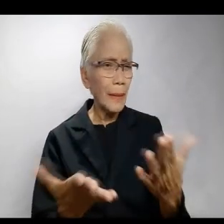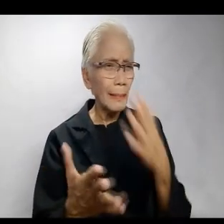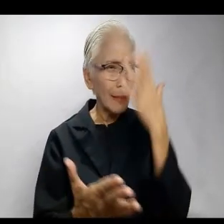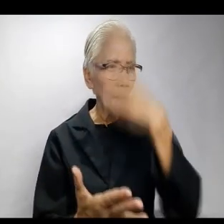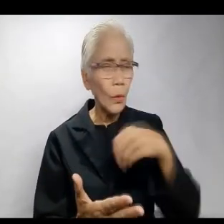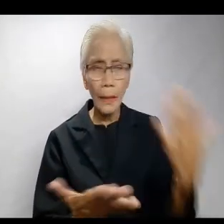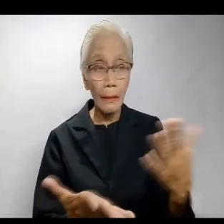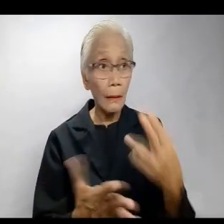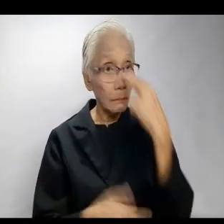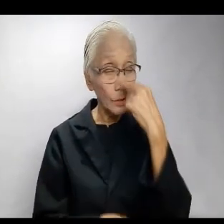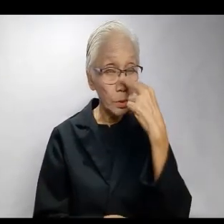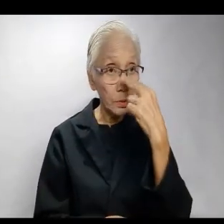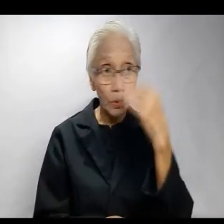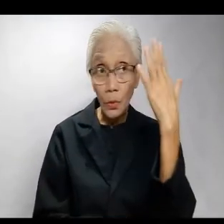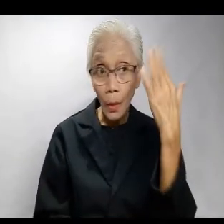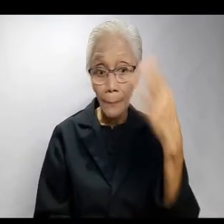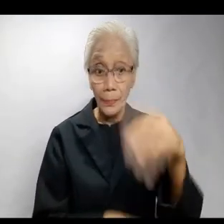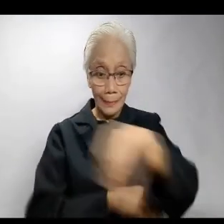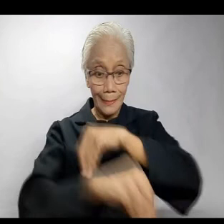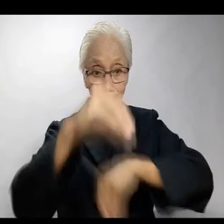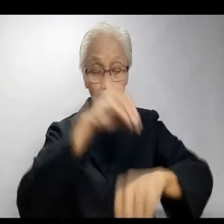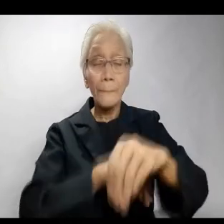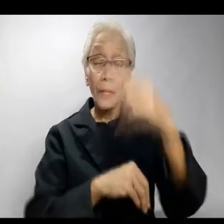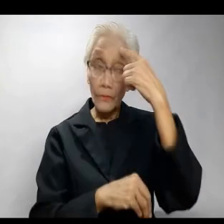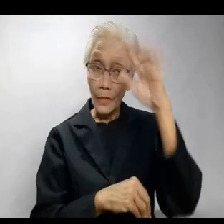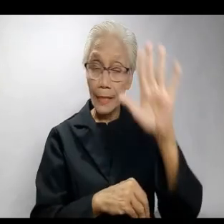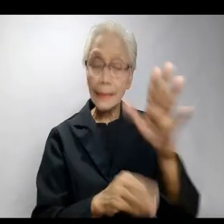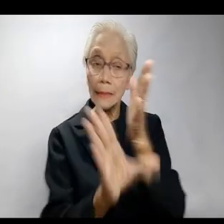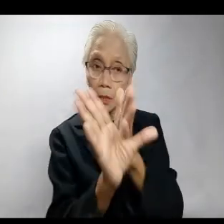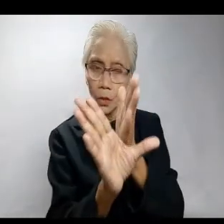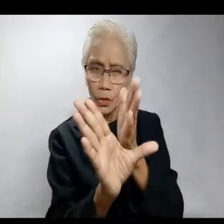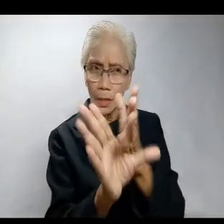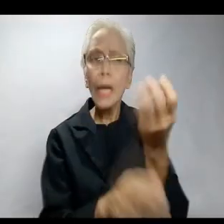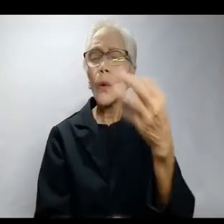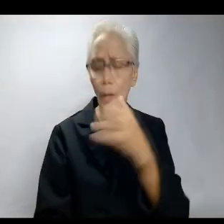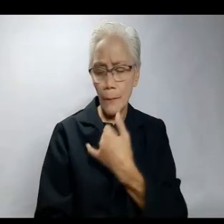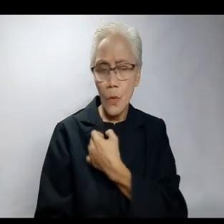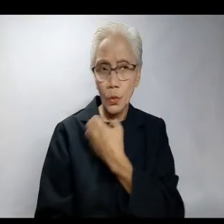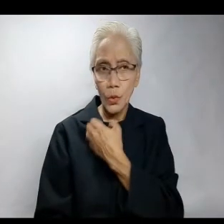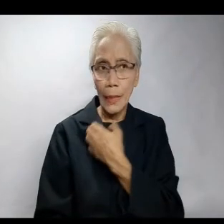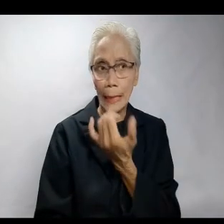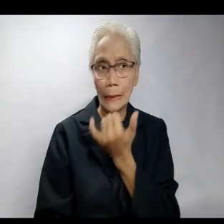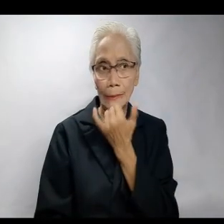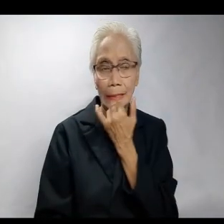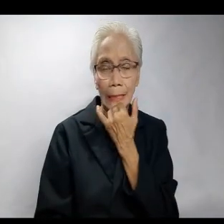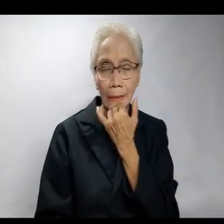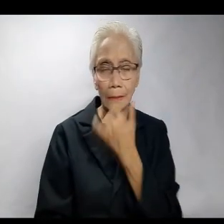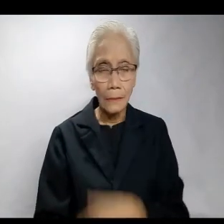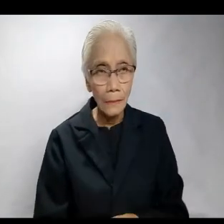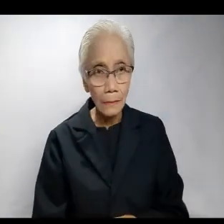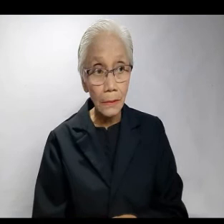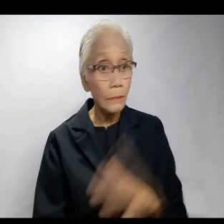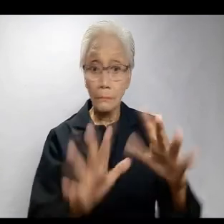inappropriate humor. Why? Simply to make up for his psychological or emotional